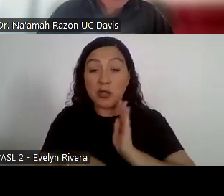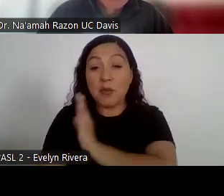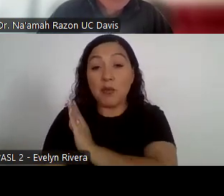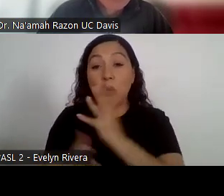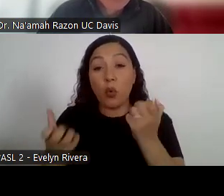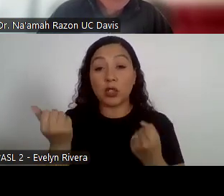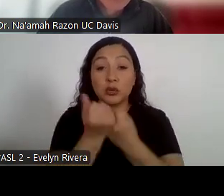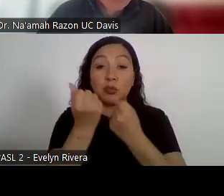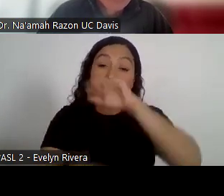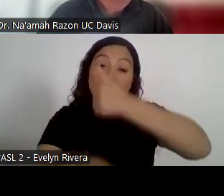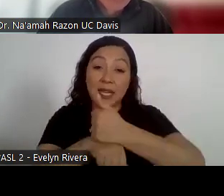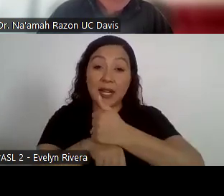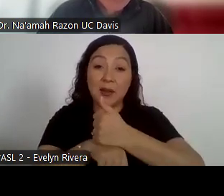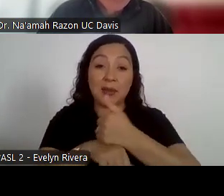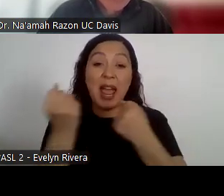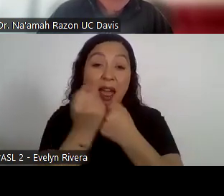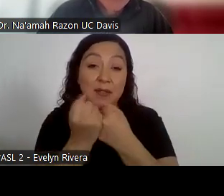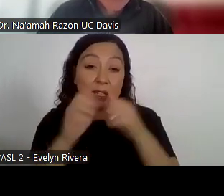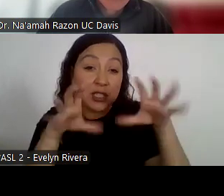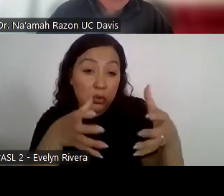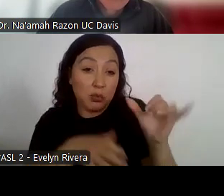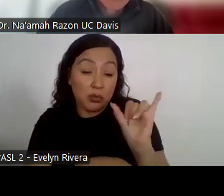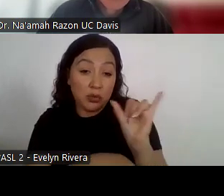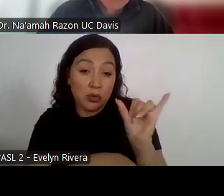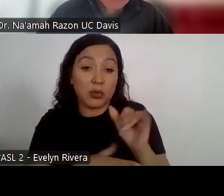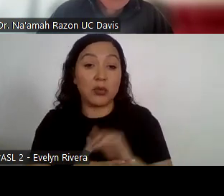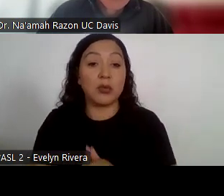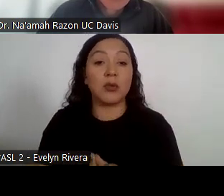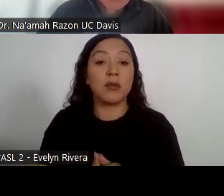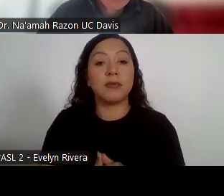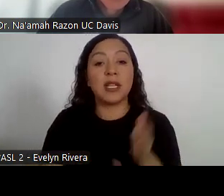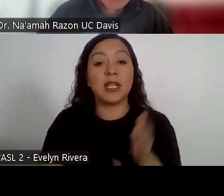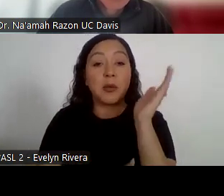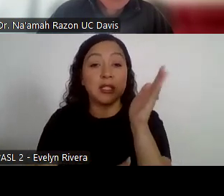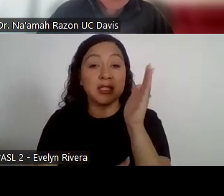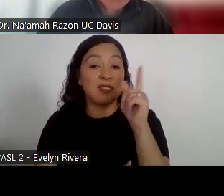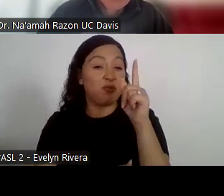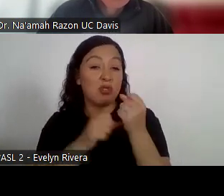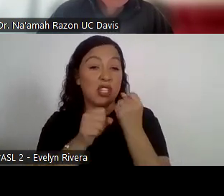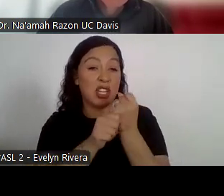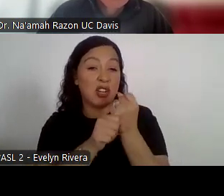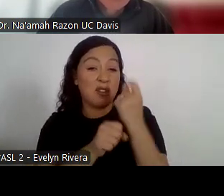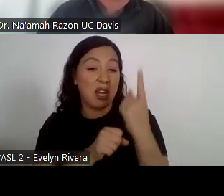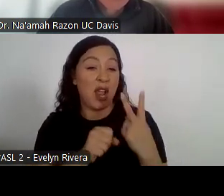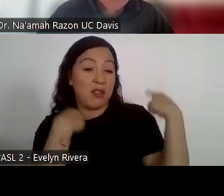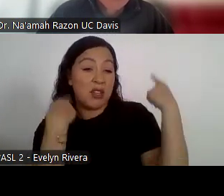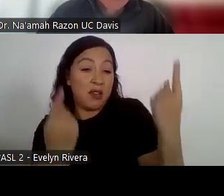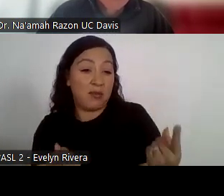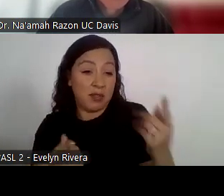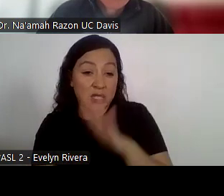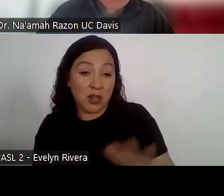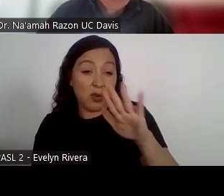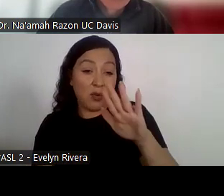and then we've been making community presentations over the last year and a half in the community. Whenever we're asked to